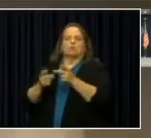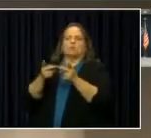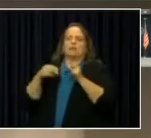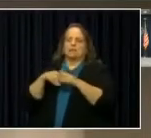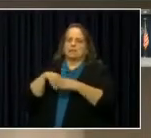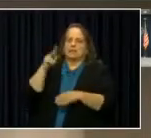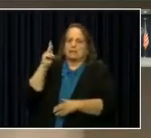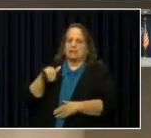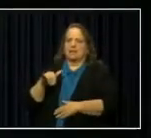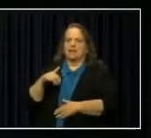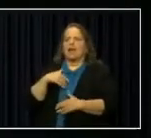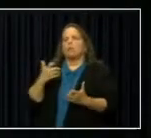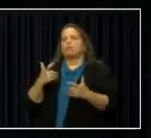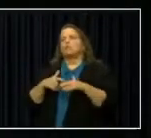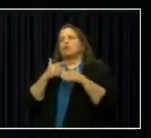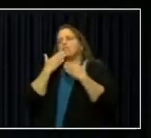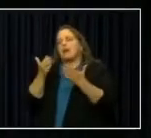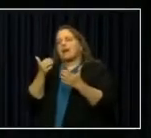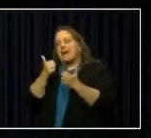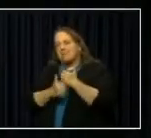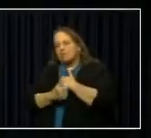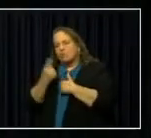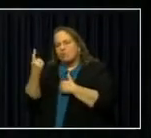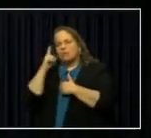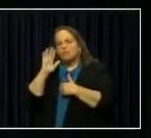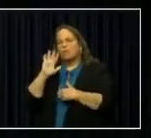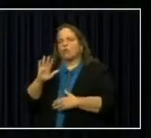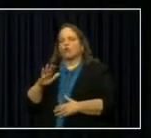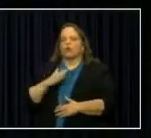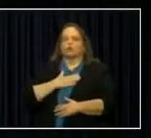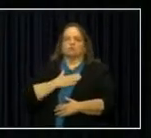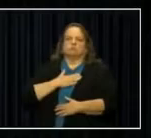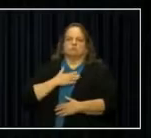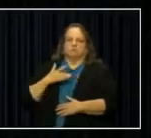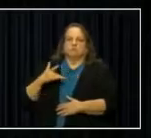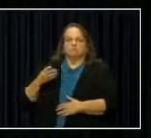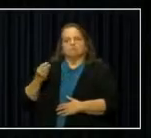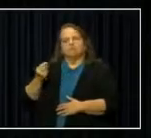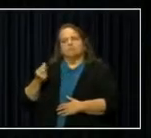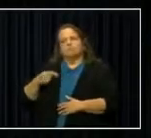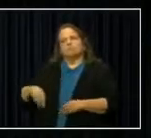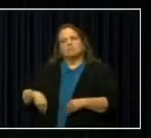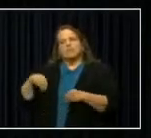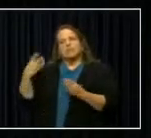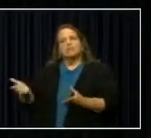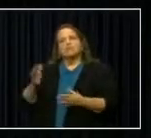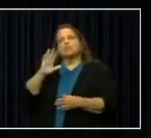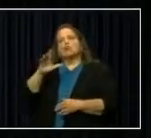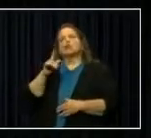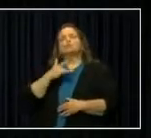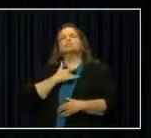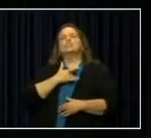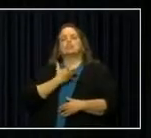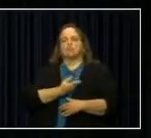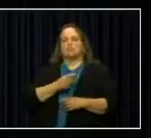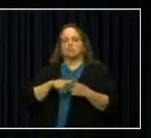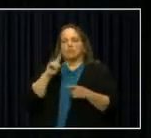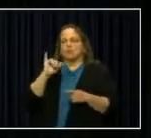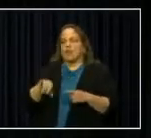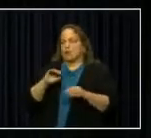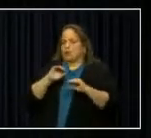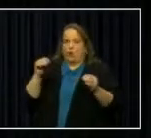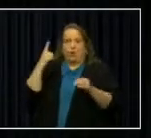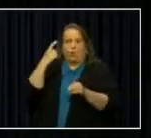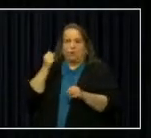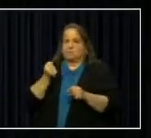Kentucky. I want to thank everybody for their generosity in this because nobody's personal finances are